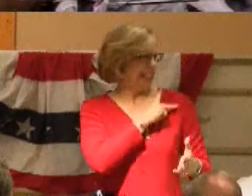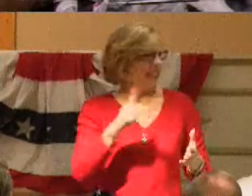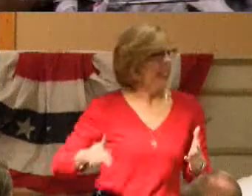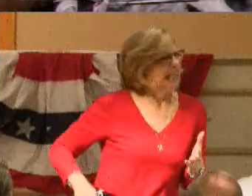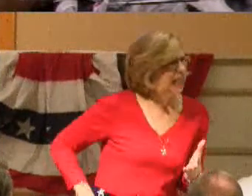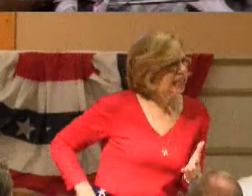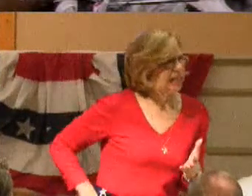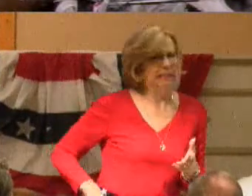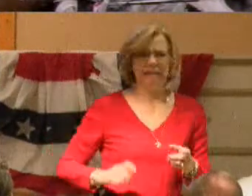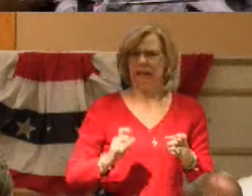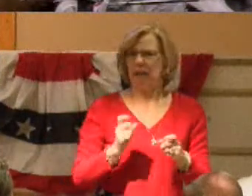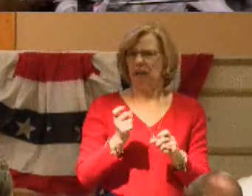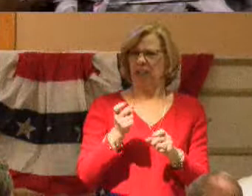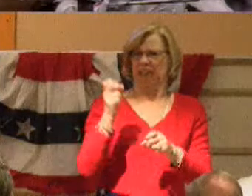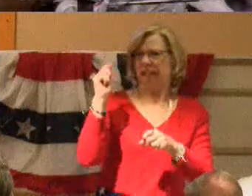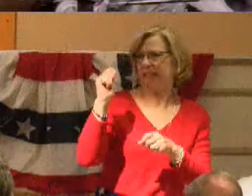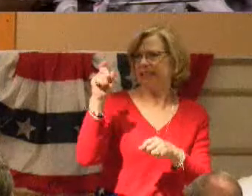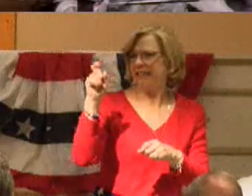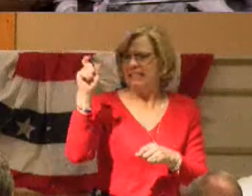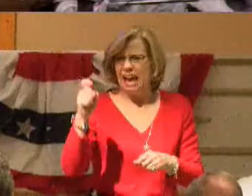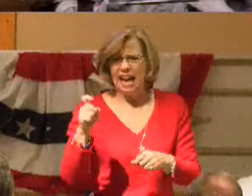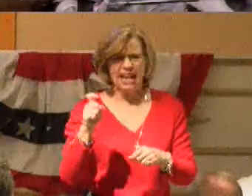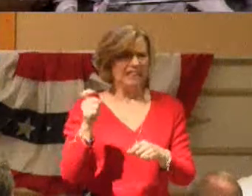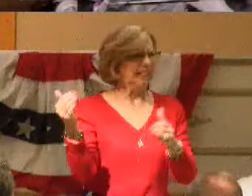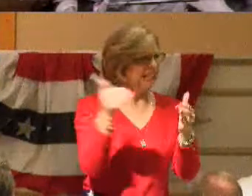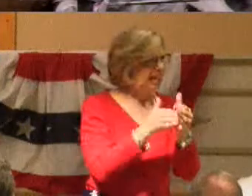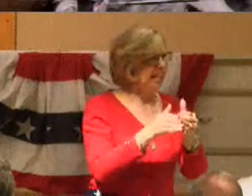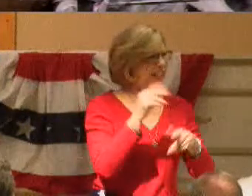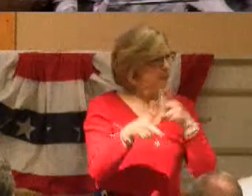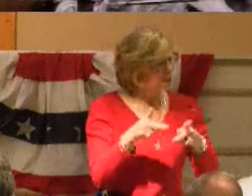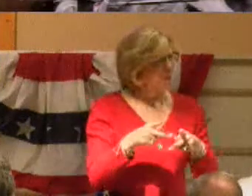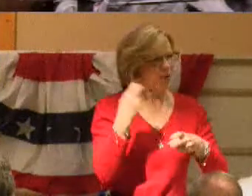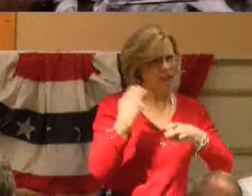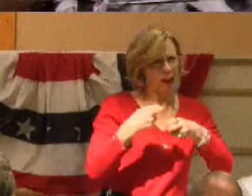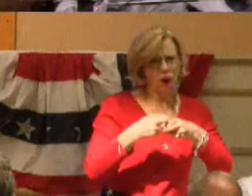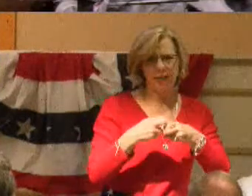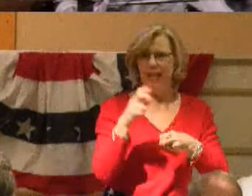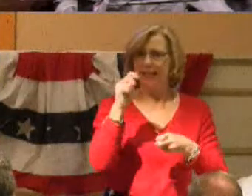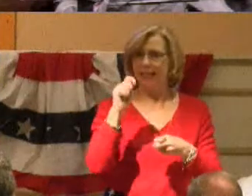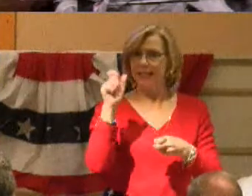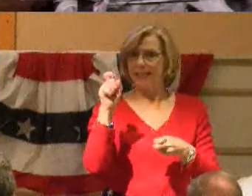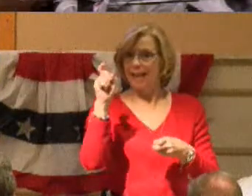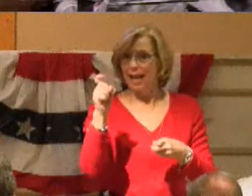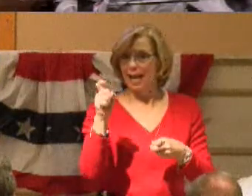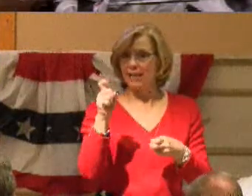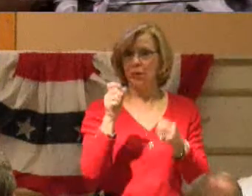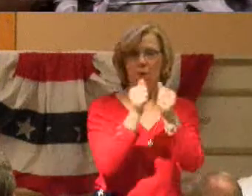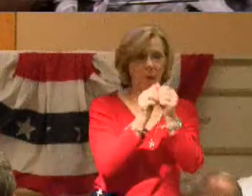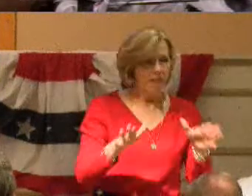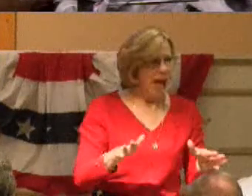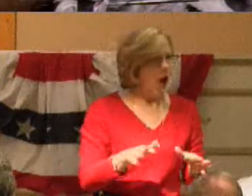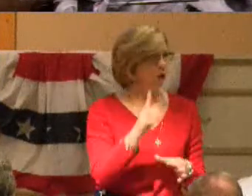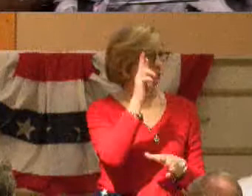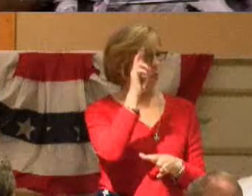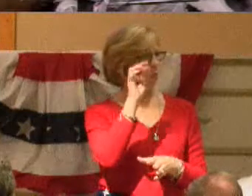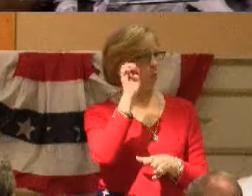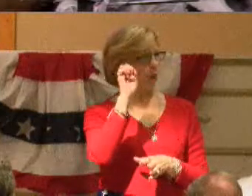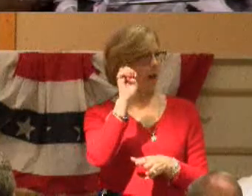people, making it hard for people to make a living. That was called taxation without what? You students of